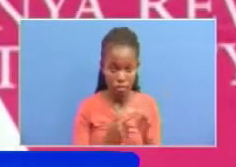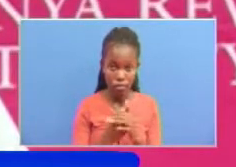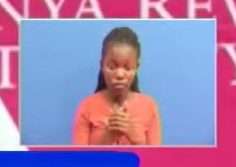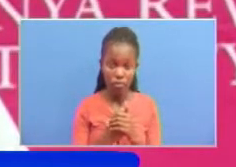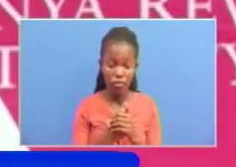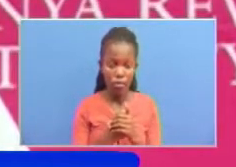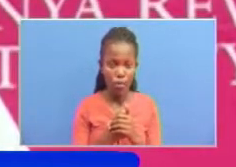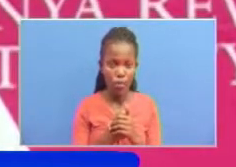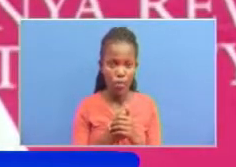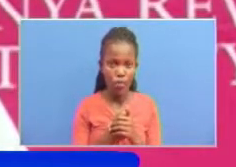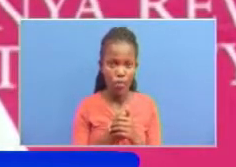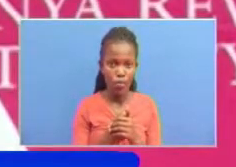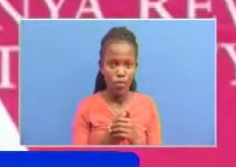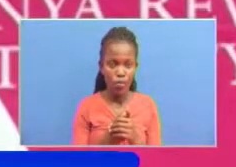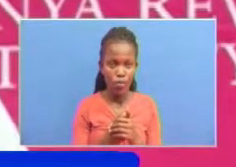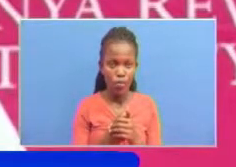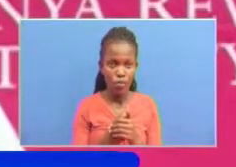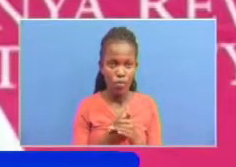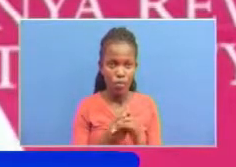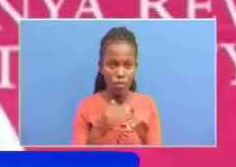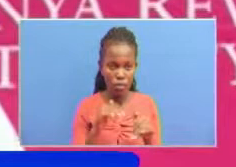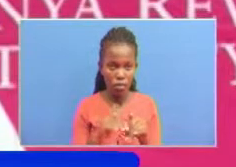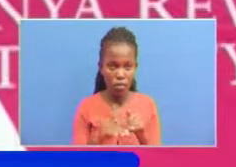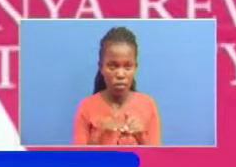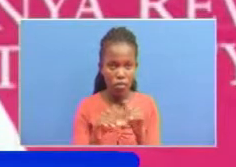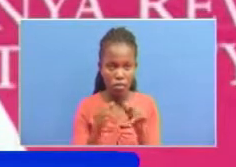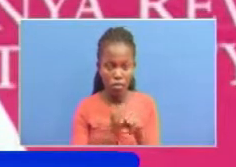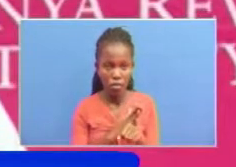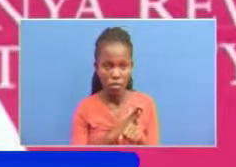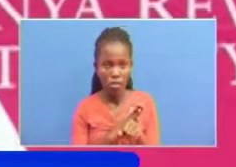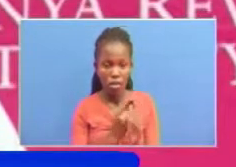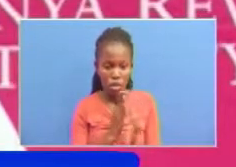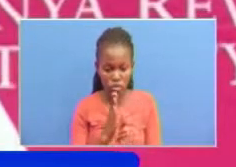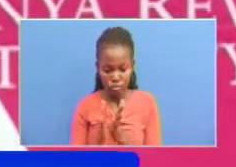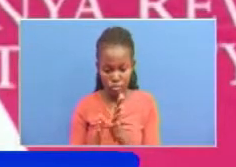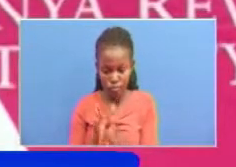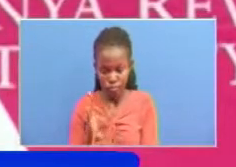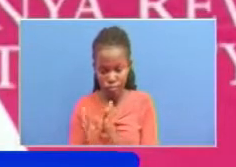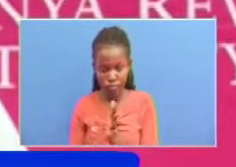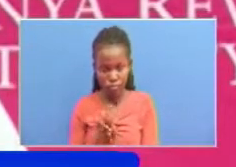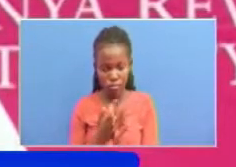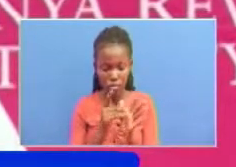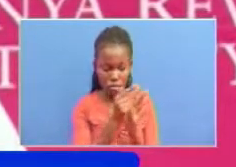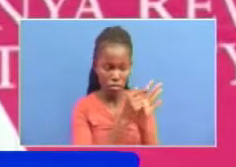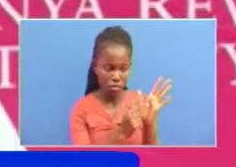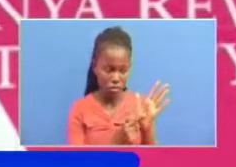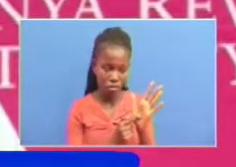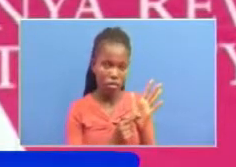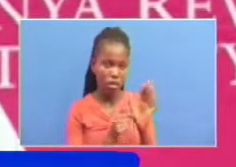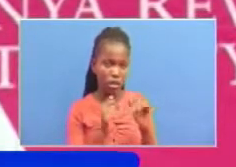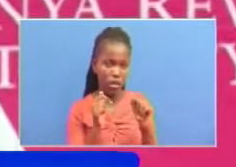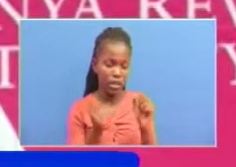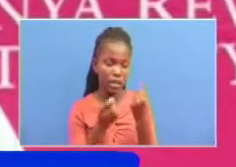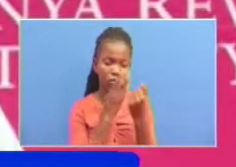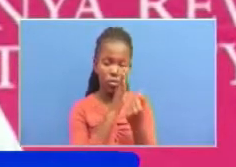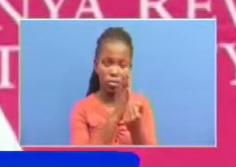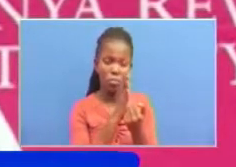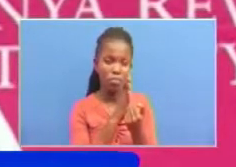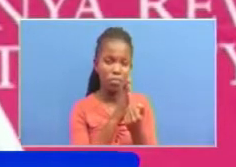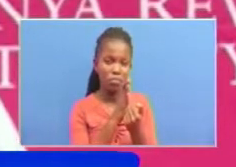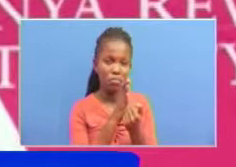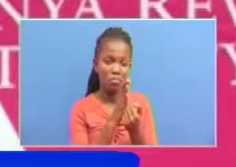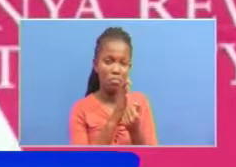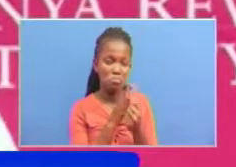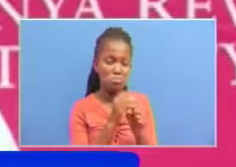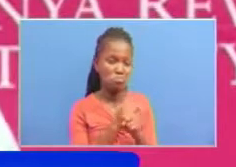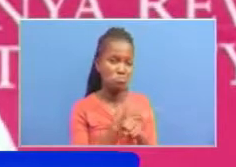that we need to comply. We will comply with the COVID-19 protocols so that you are safe. We will not be able to contract